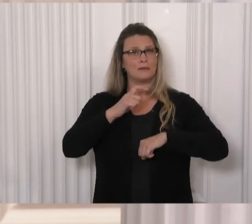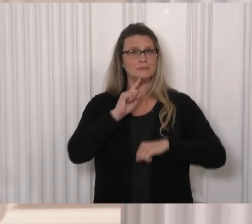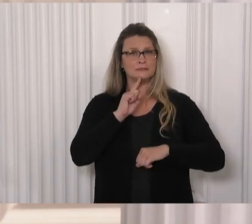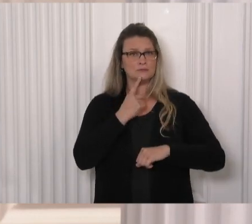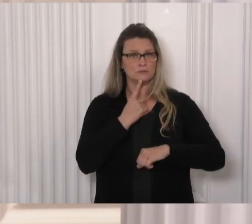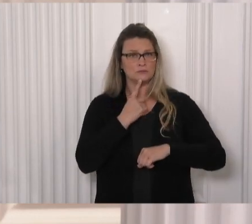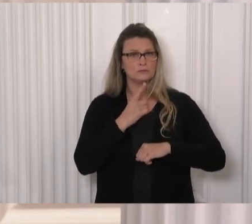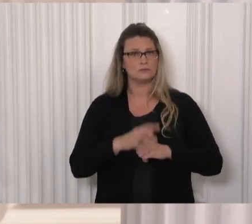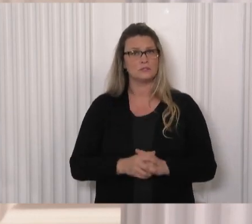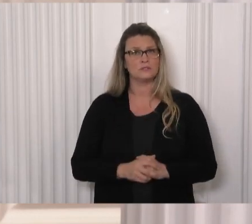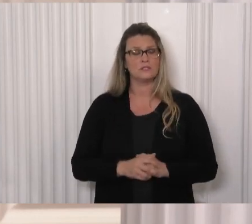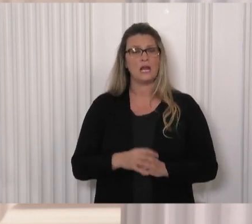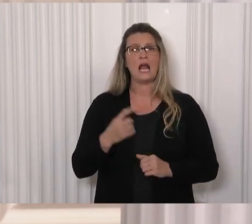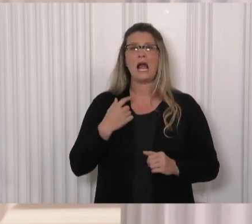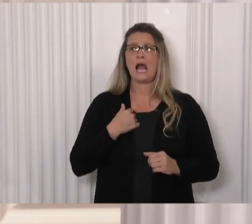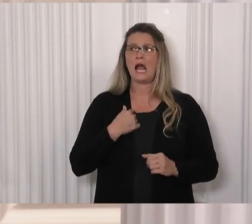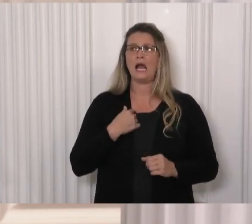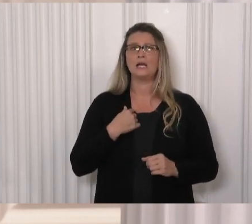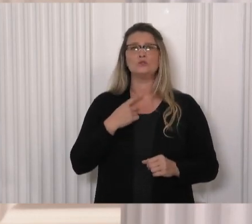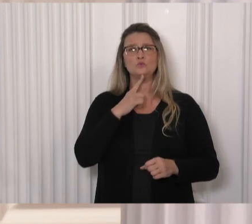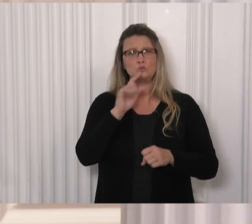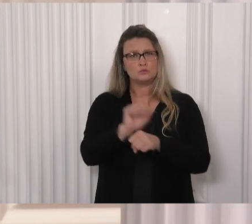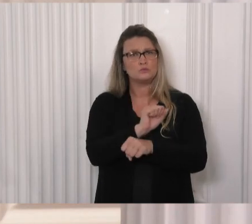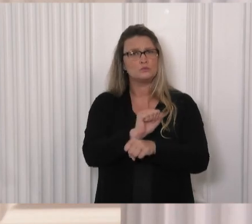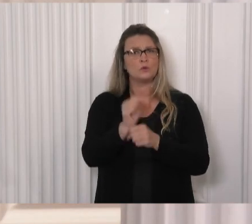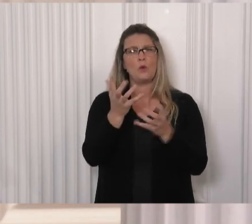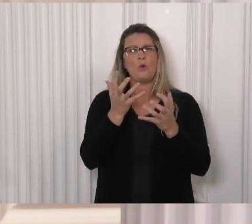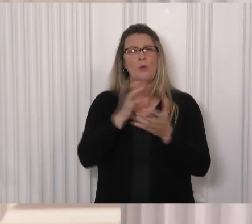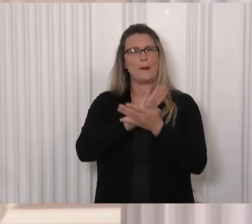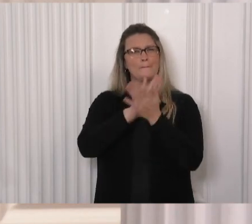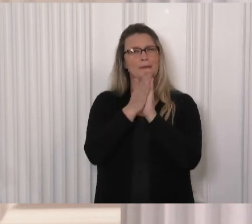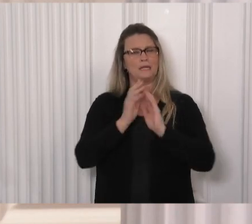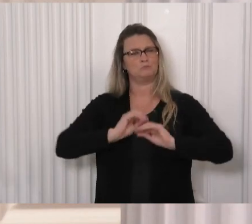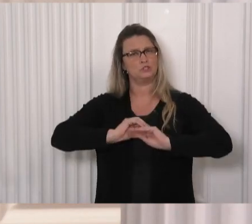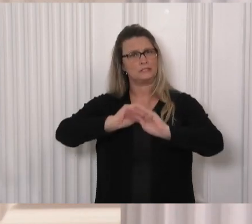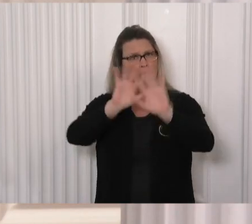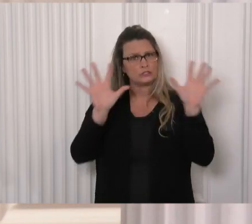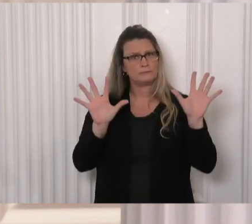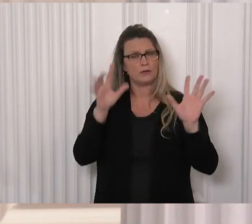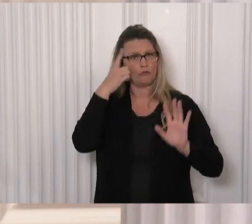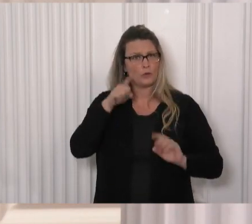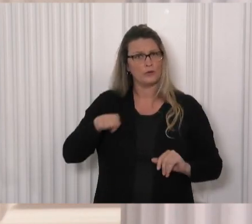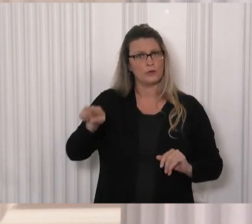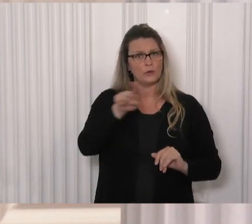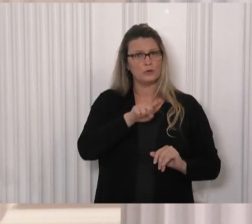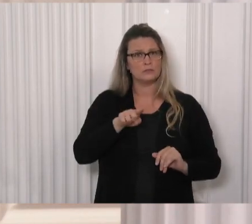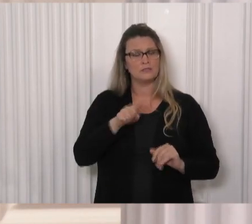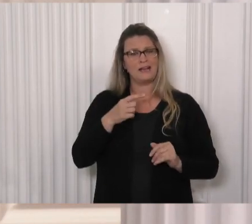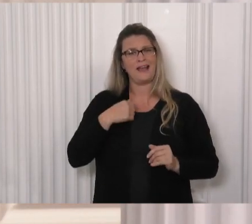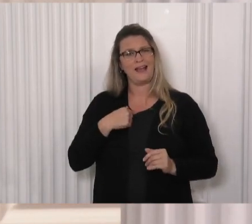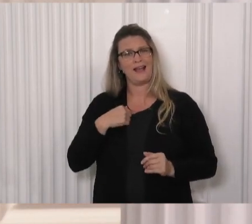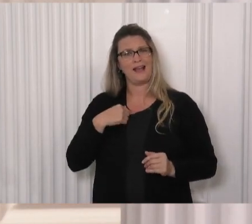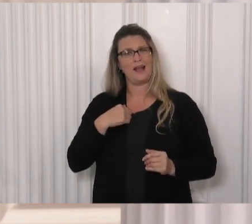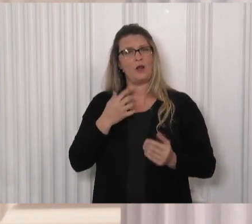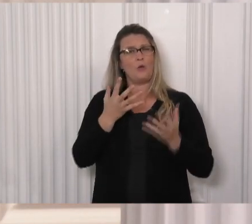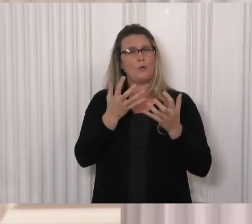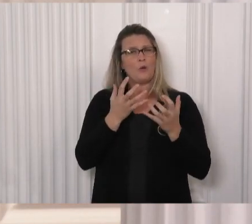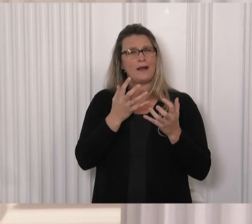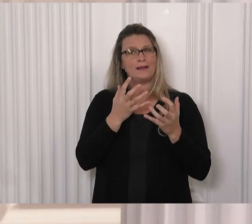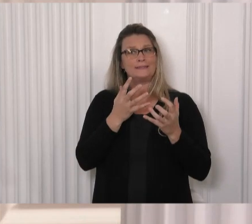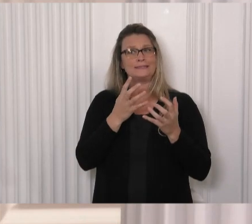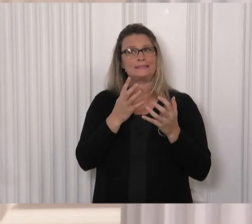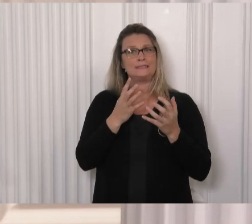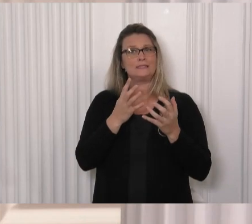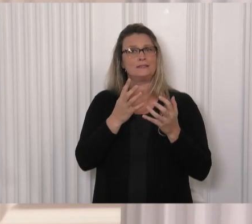be fully transparent, and I want to report to you and come and speak to you anytime that I